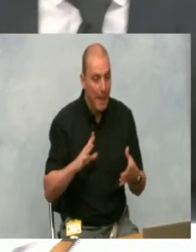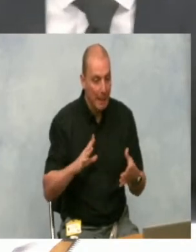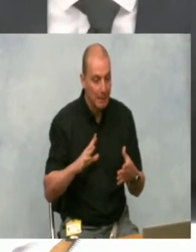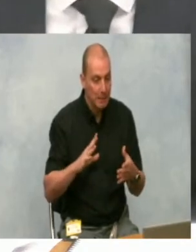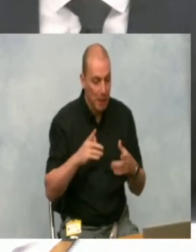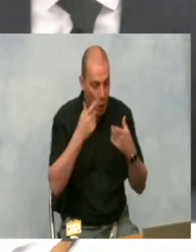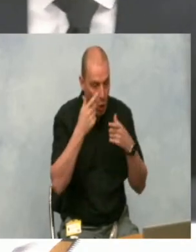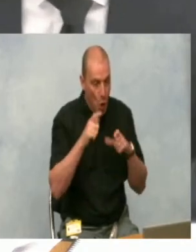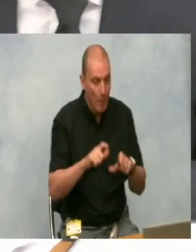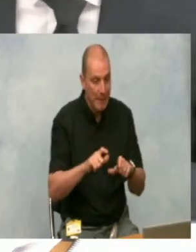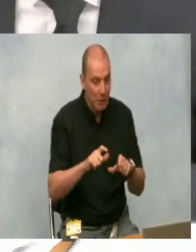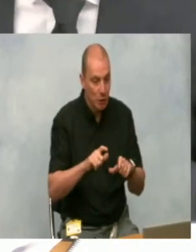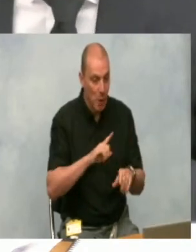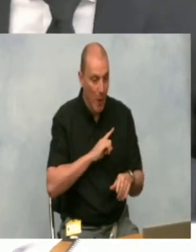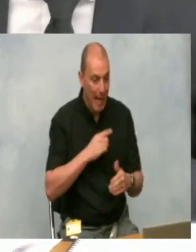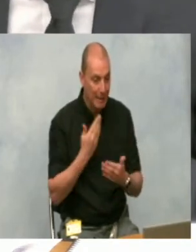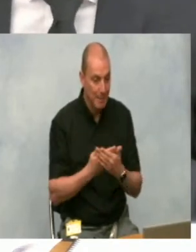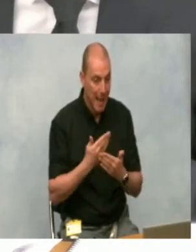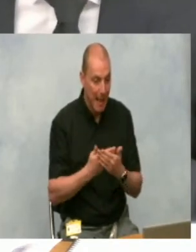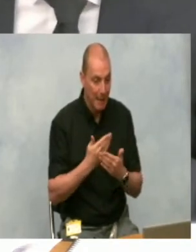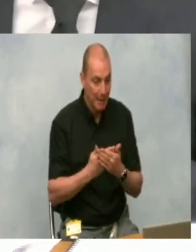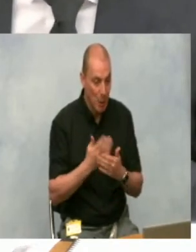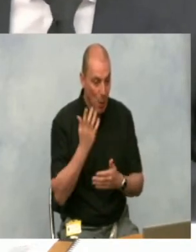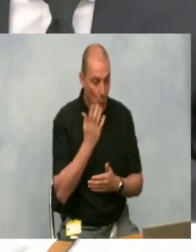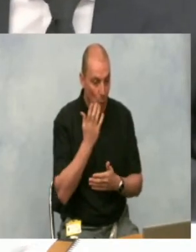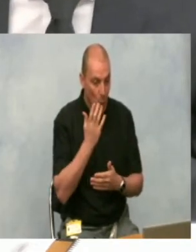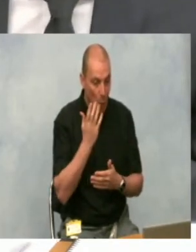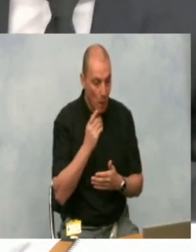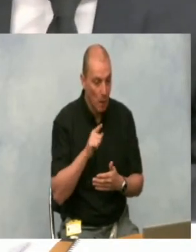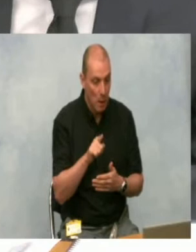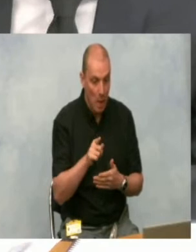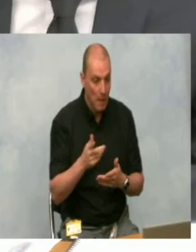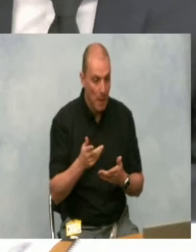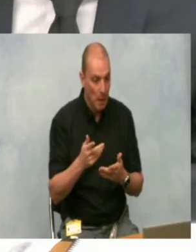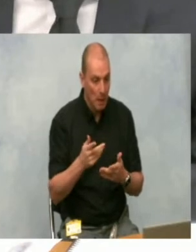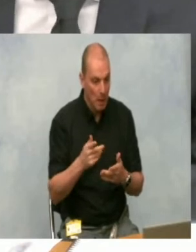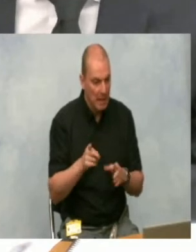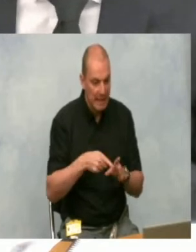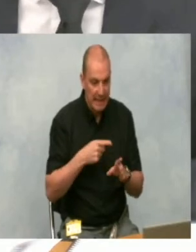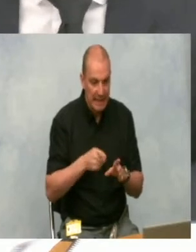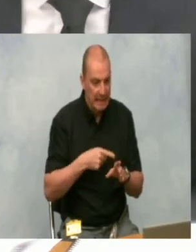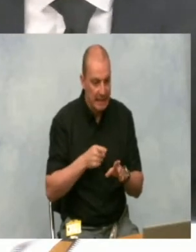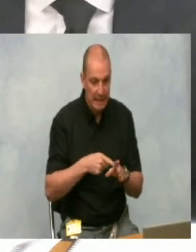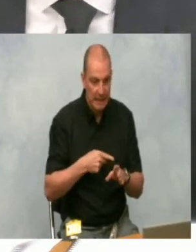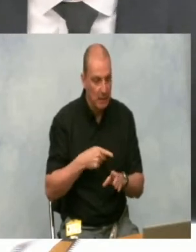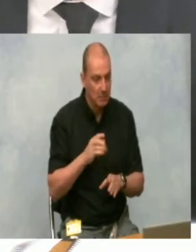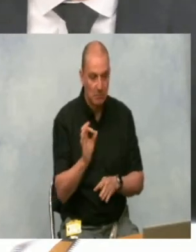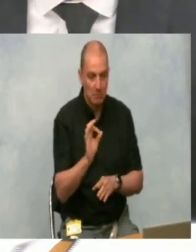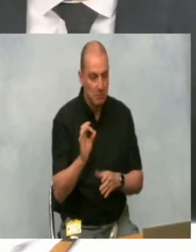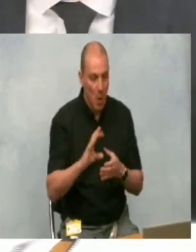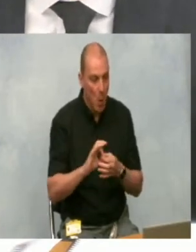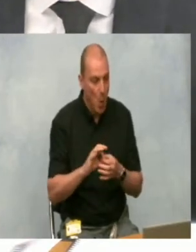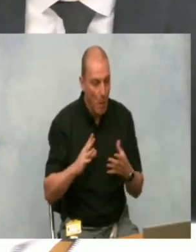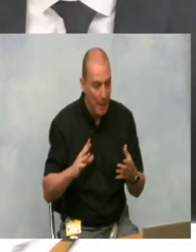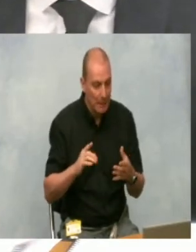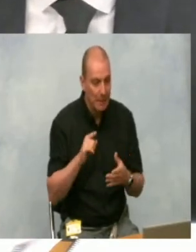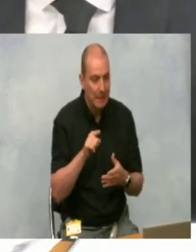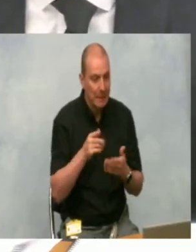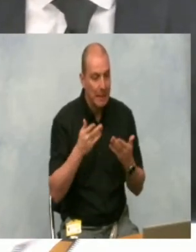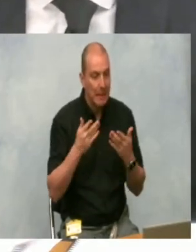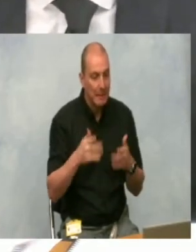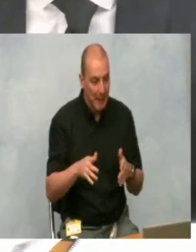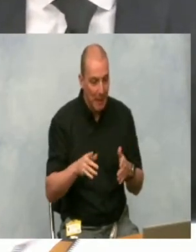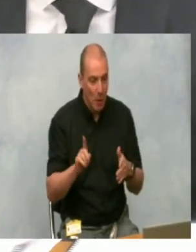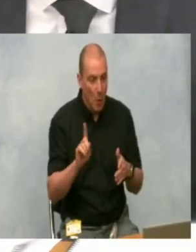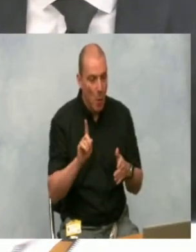for the service at that time. It hasn't been used for that purpose for a good number of years and has been put into the mainstream